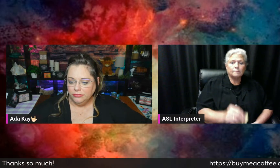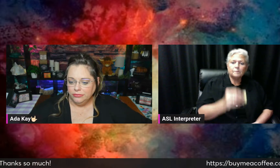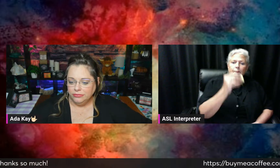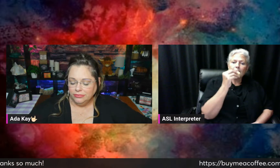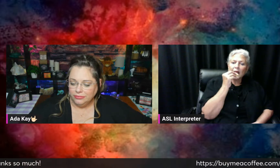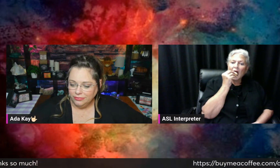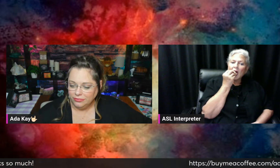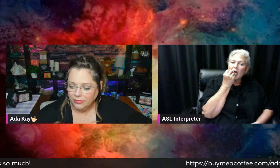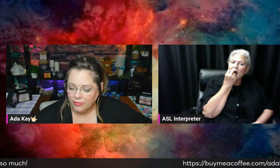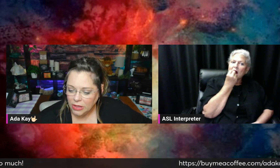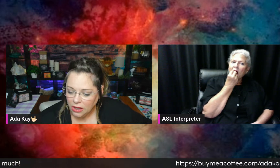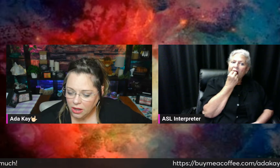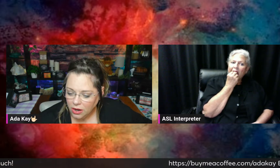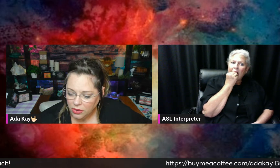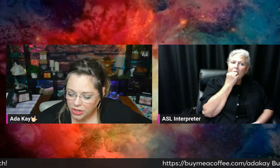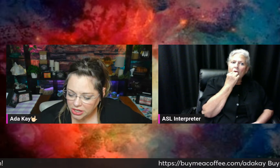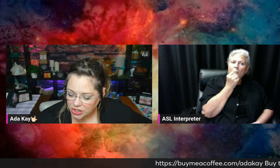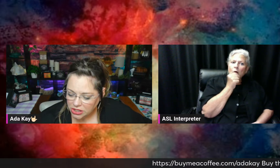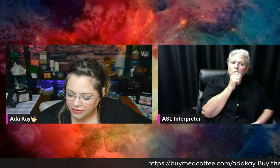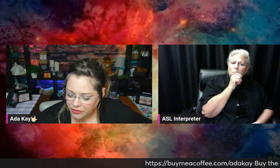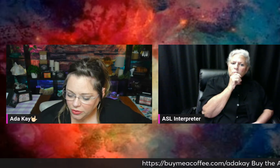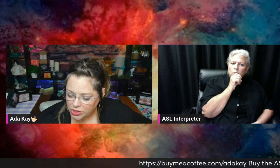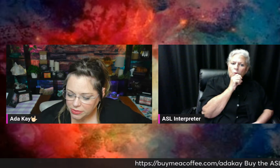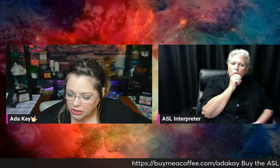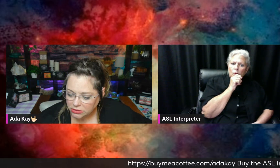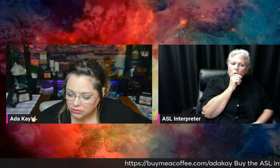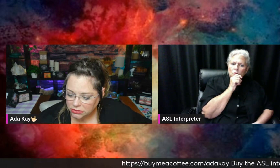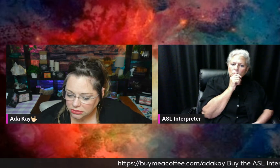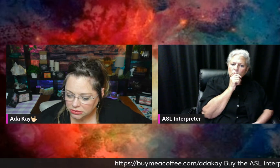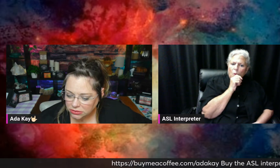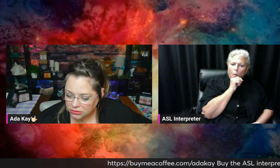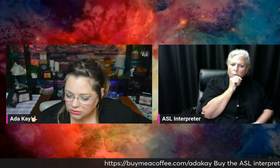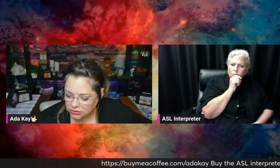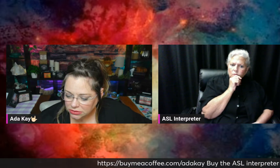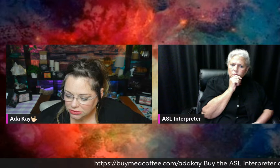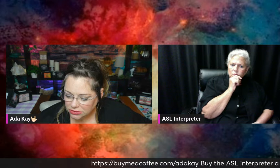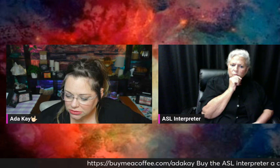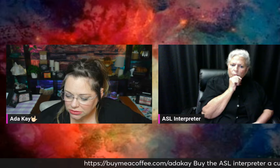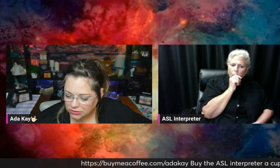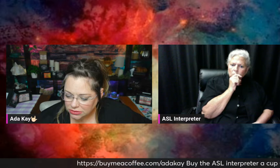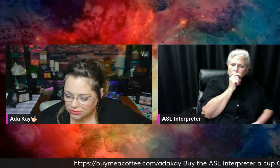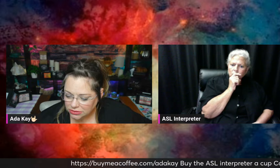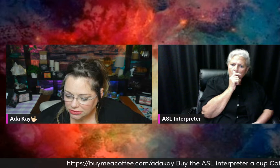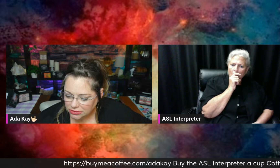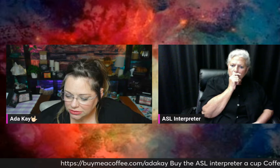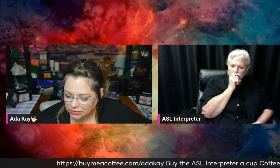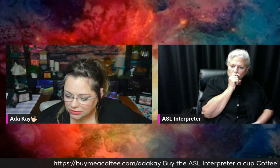Mm-hmm. Oh, they actually left a voicemail.